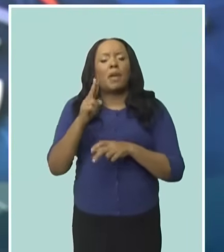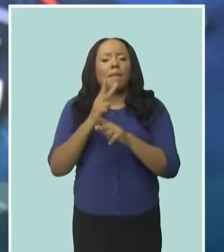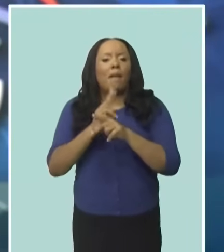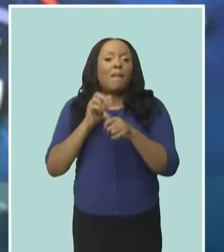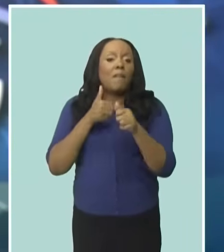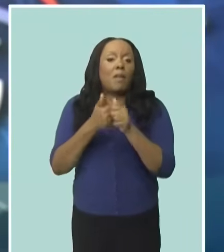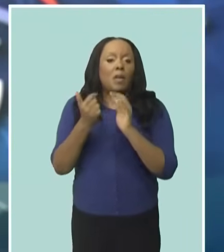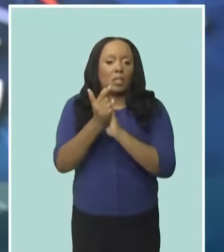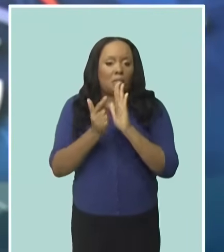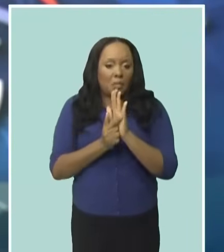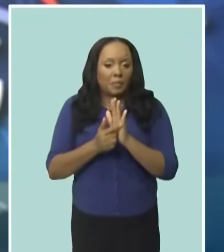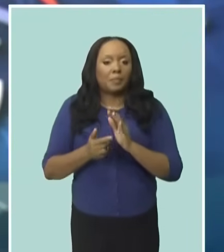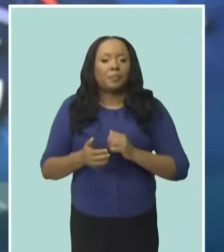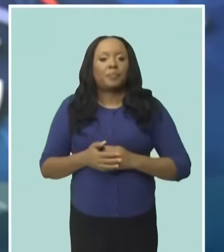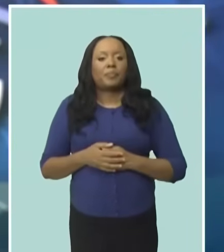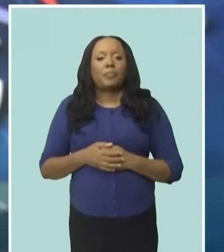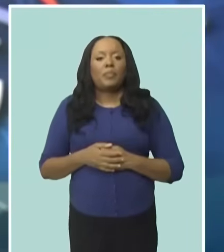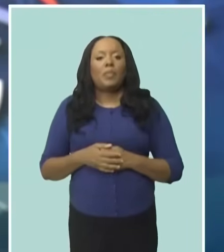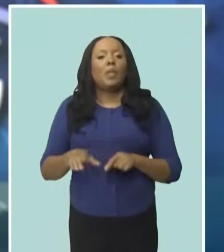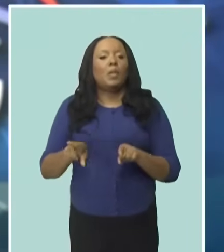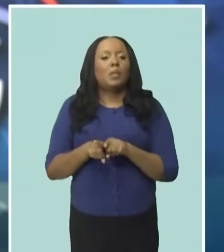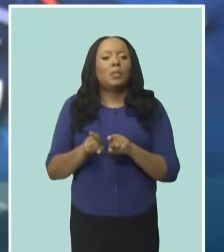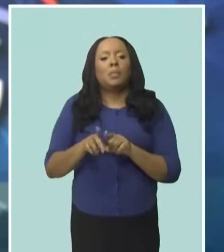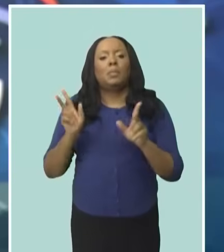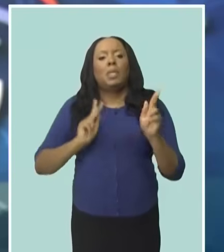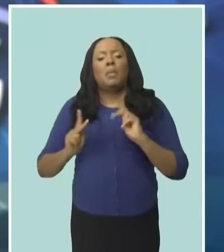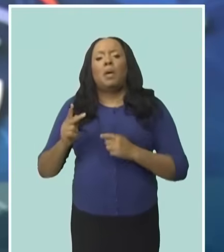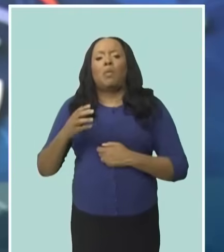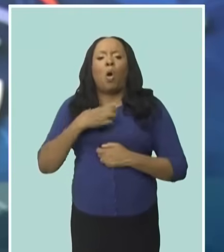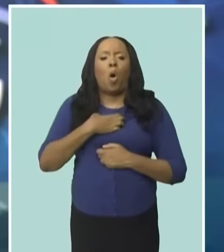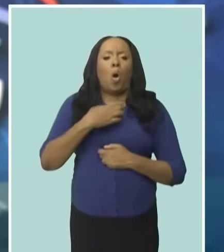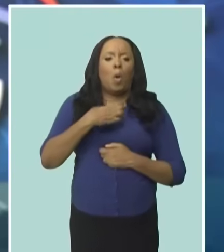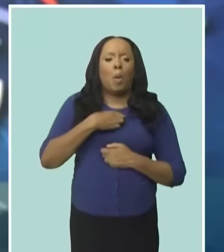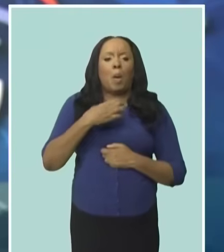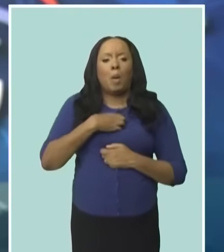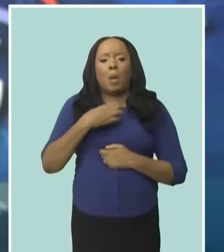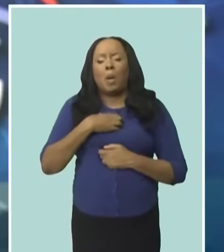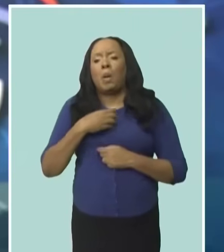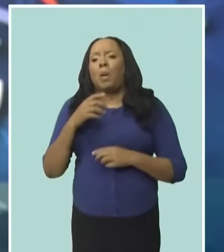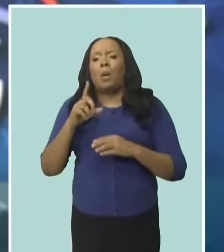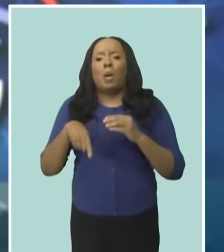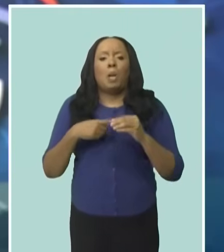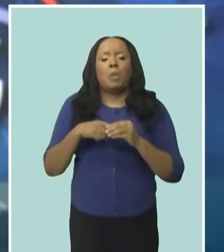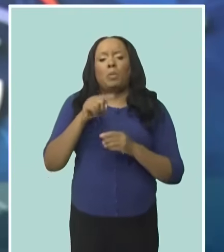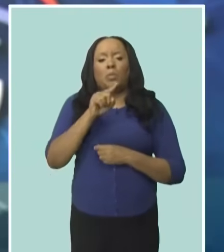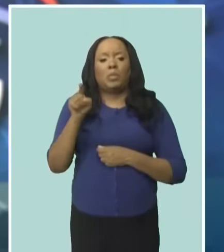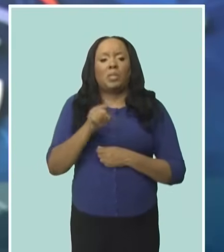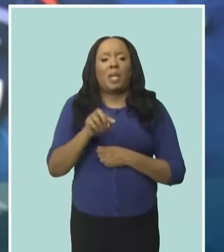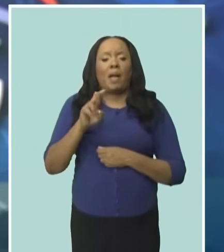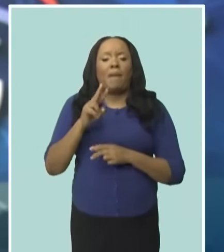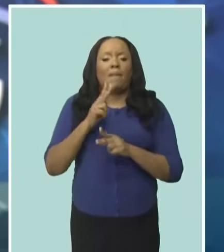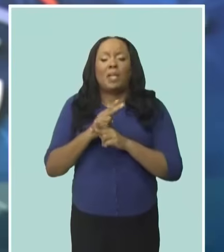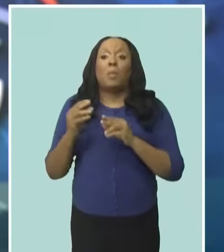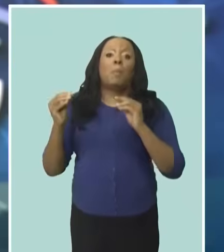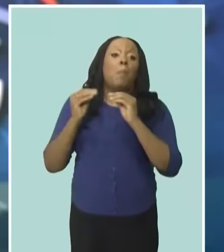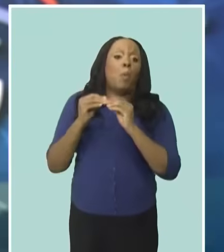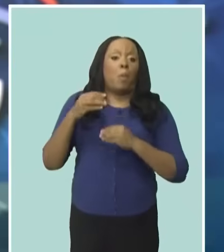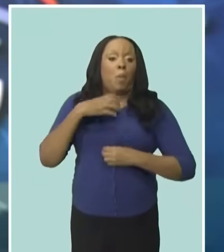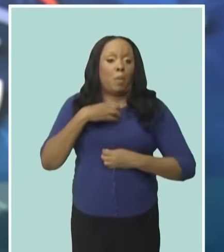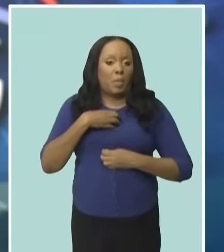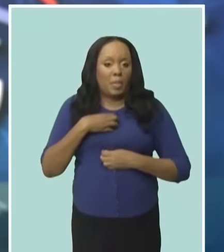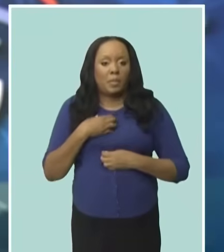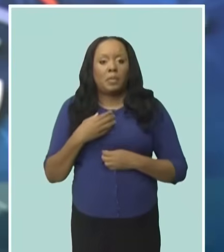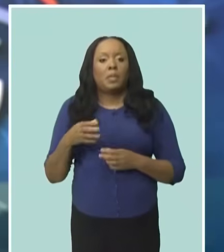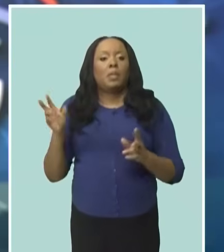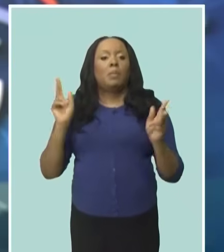increase in complaints against public service vehicle drivers and conductors. Members of the public are filing the complaints